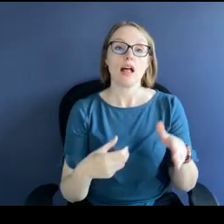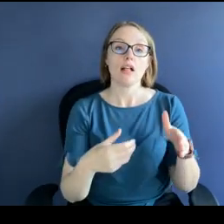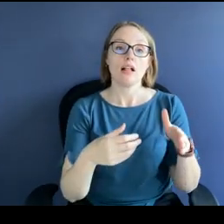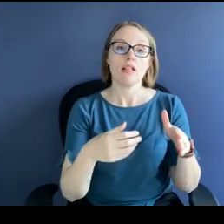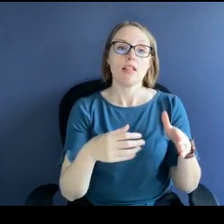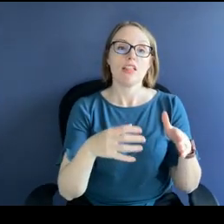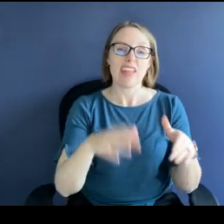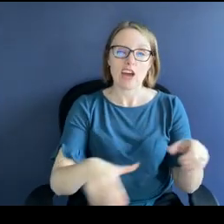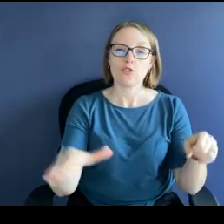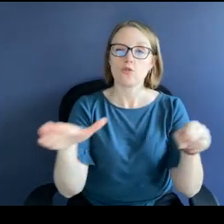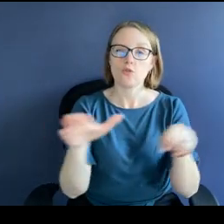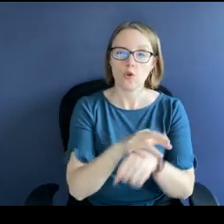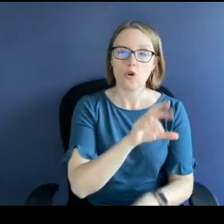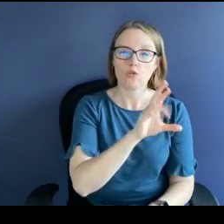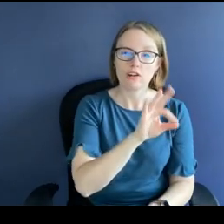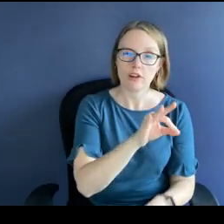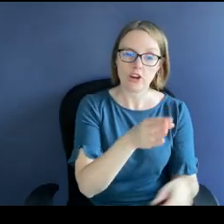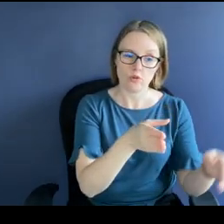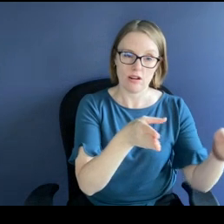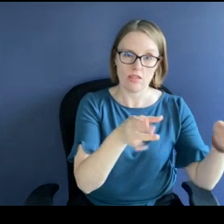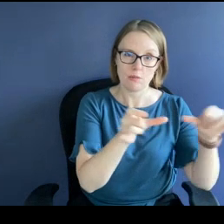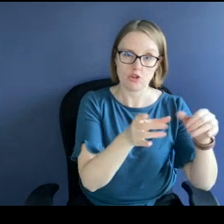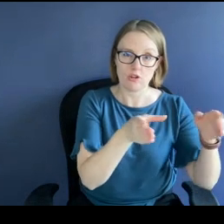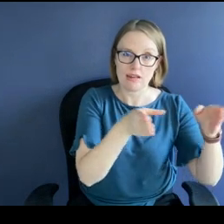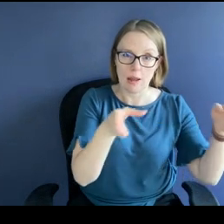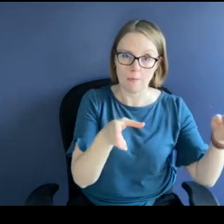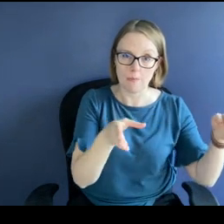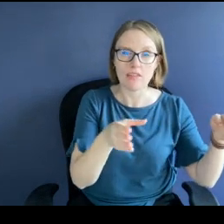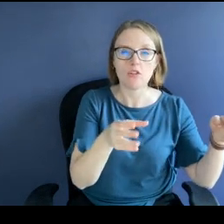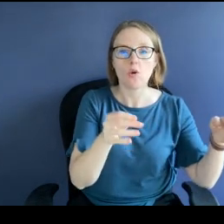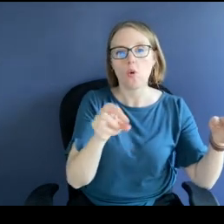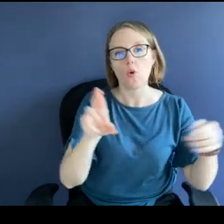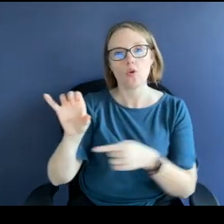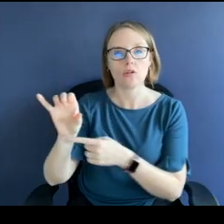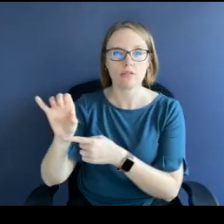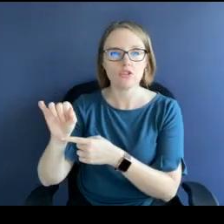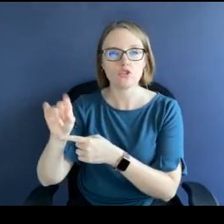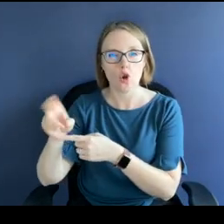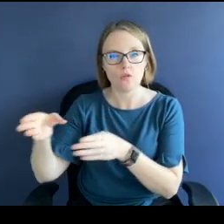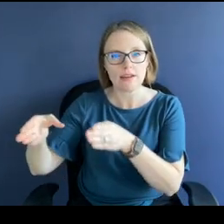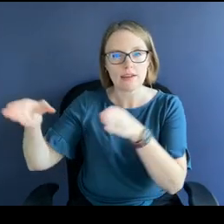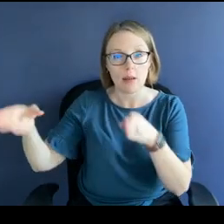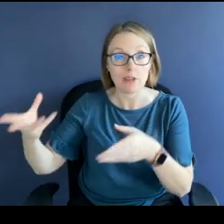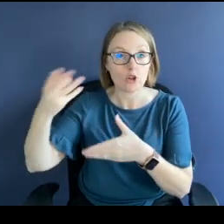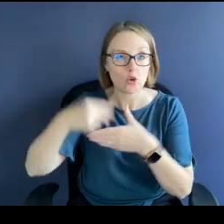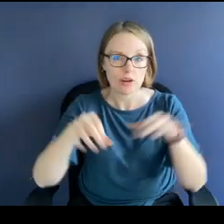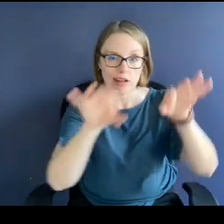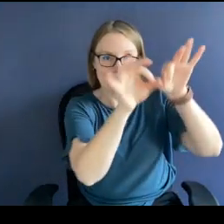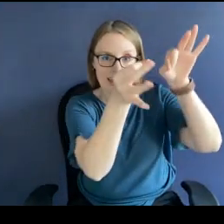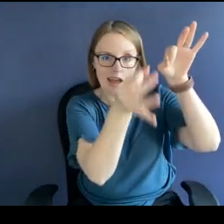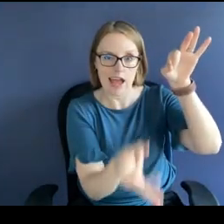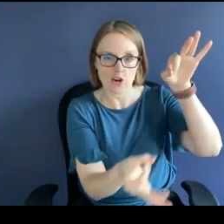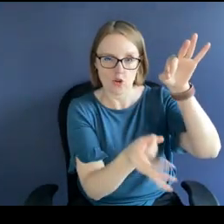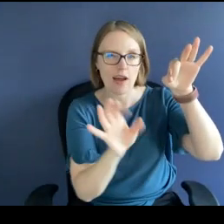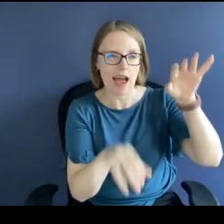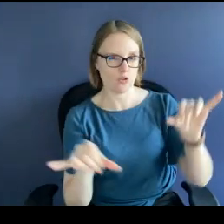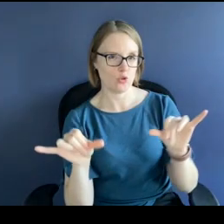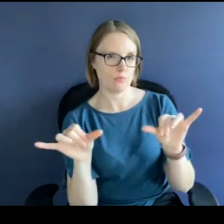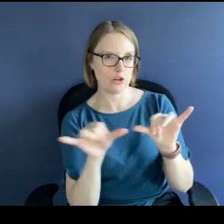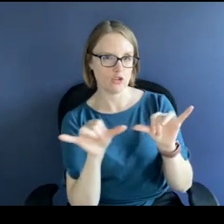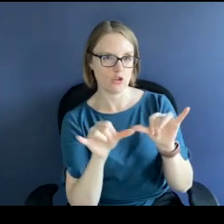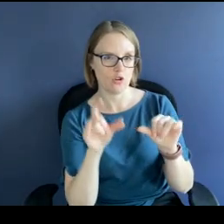when calculating the 40-inch clearances. The minimum clearance between